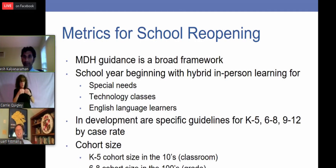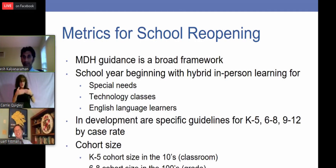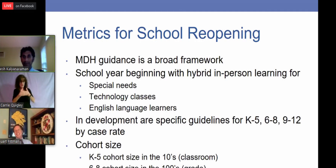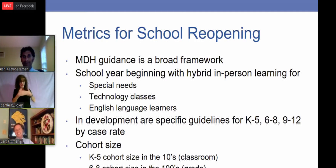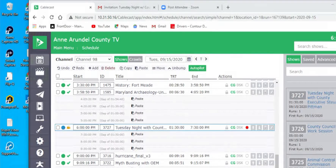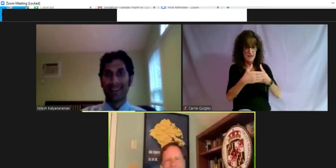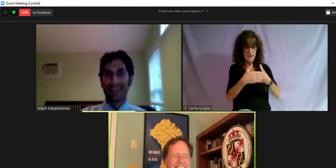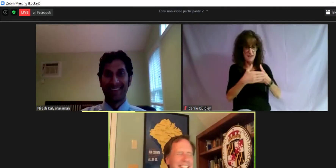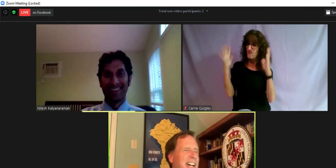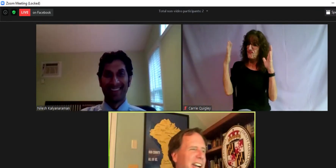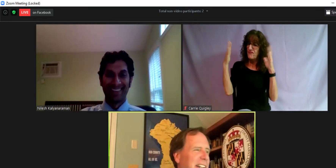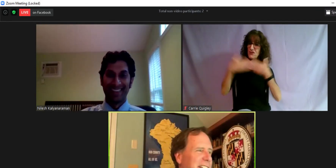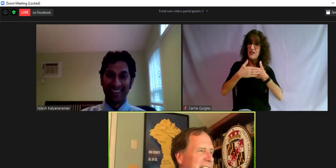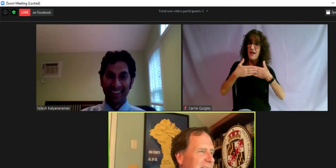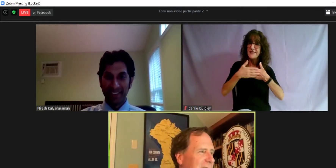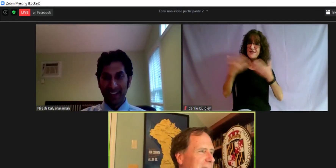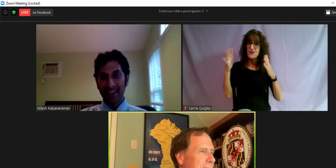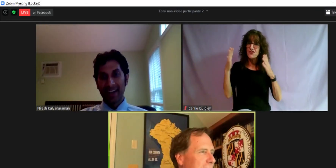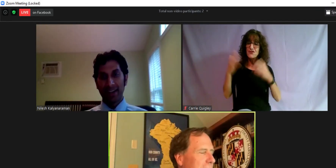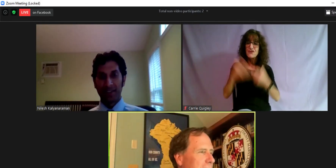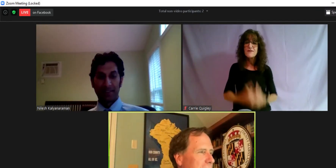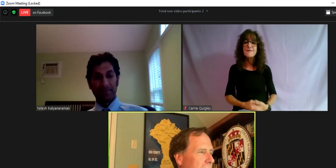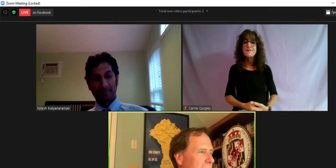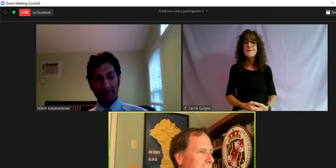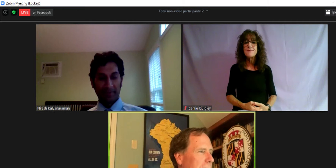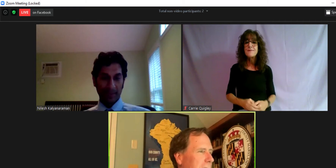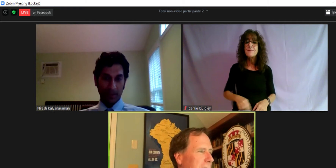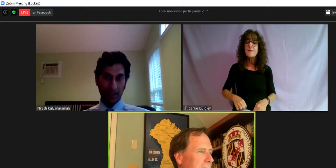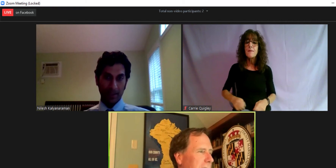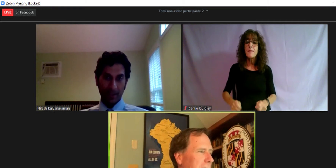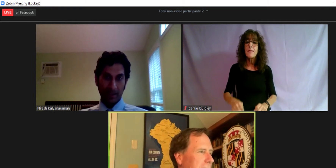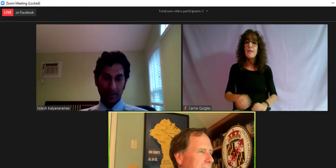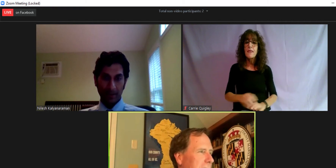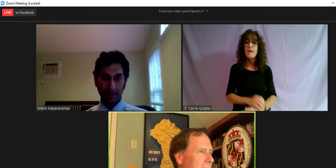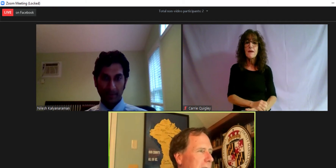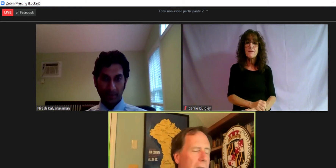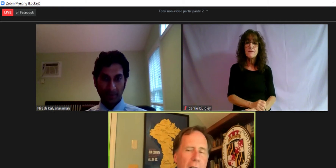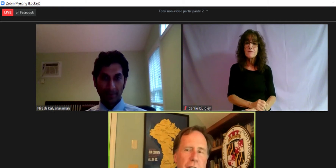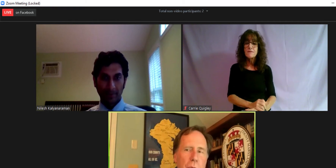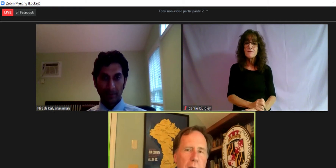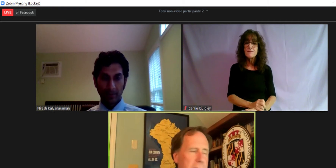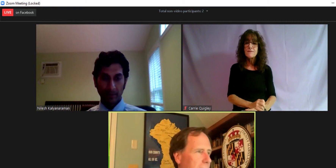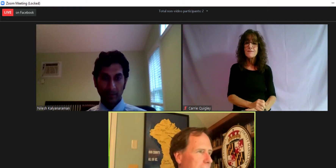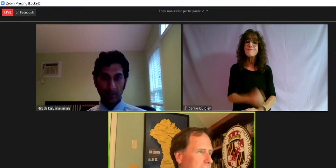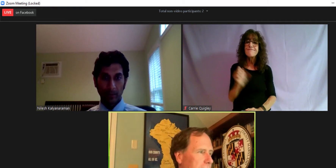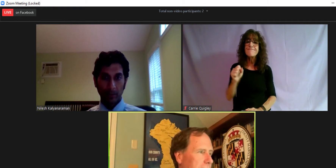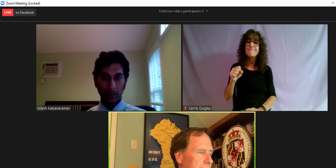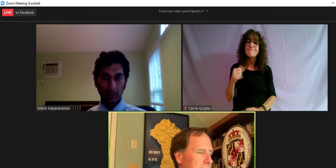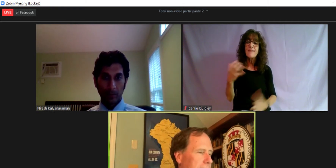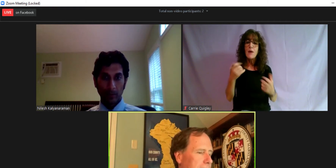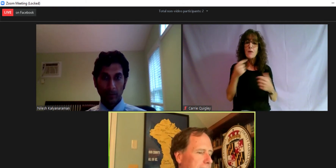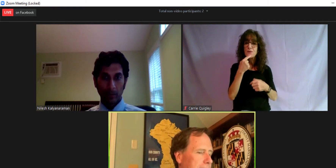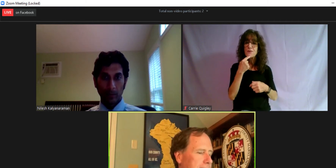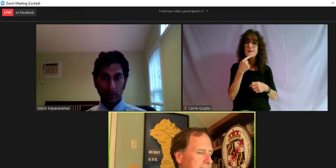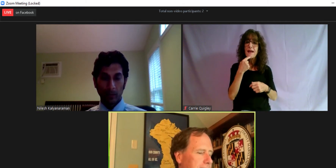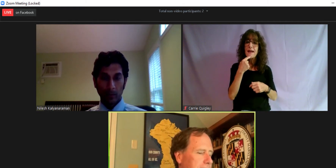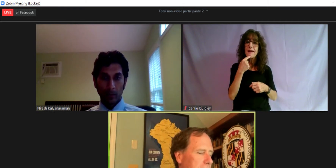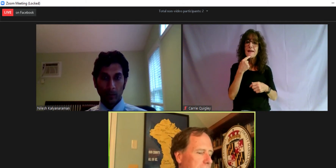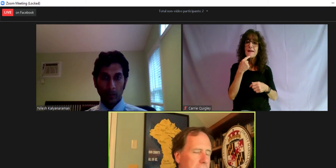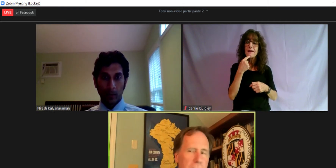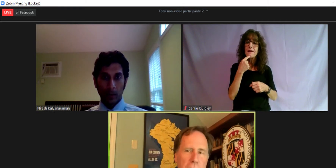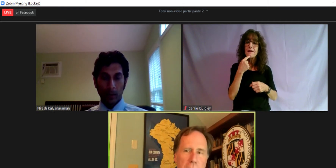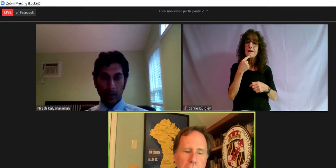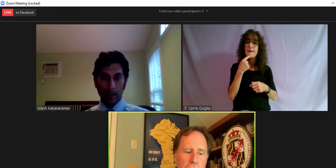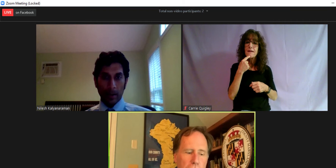Okay. All right. So, yeah, I do want to say that